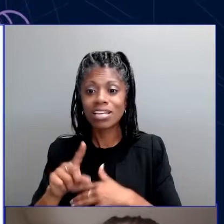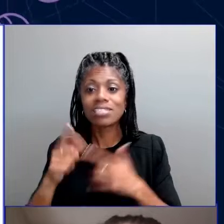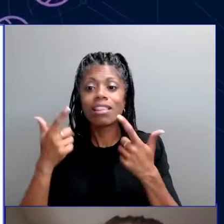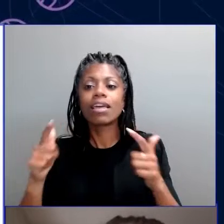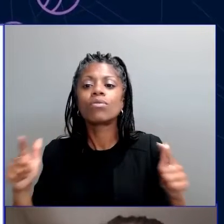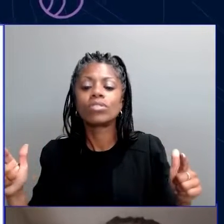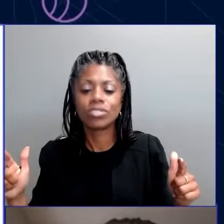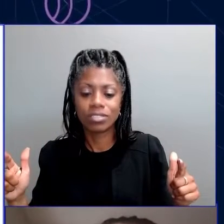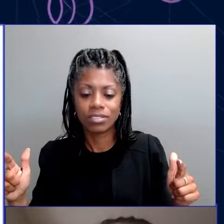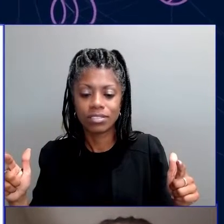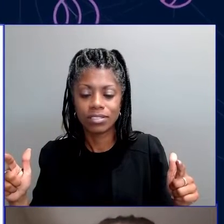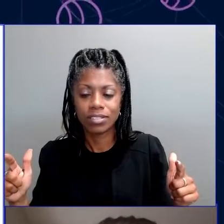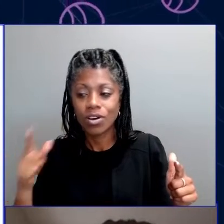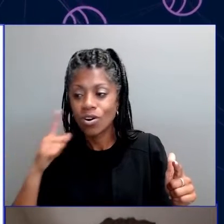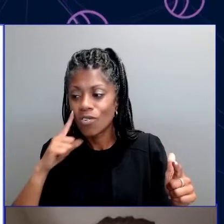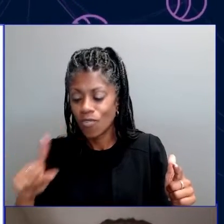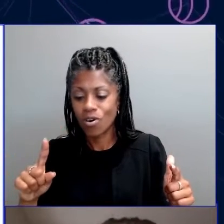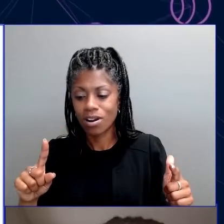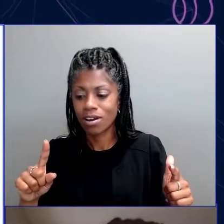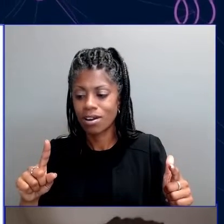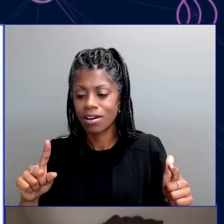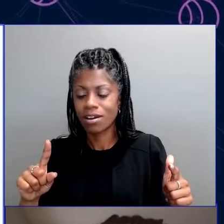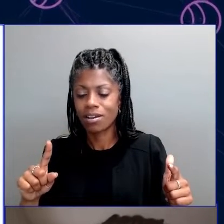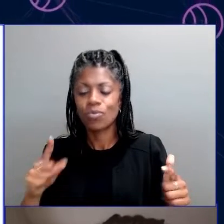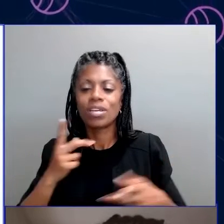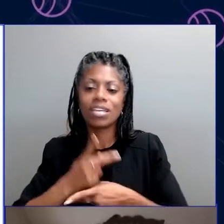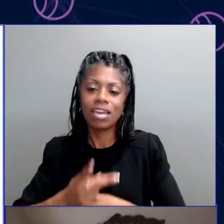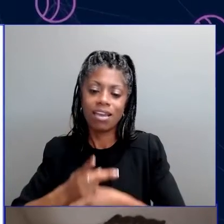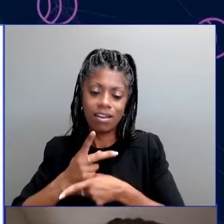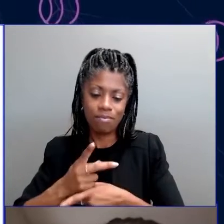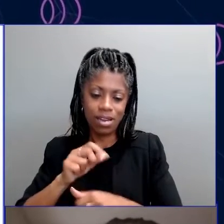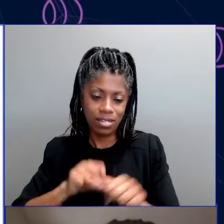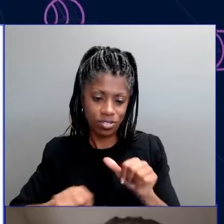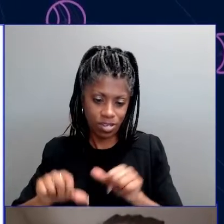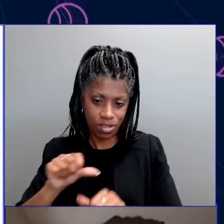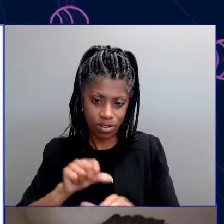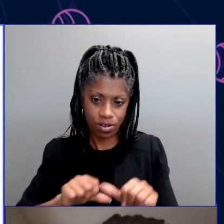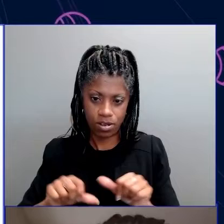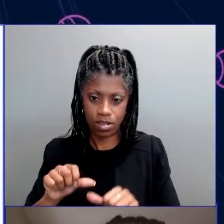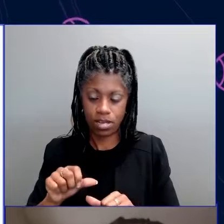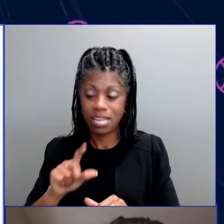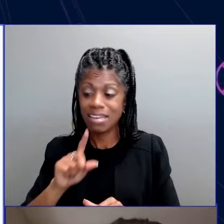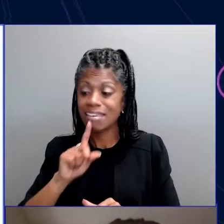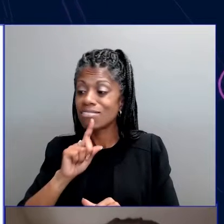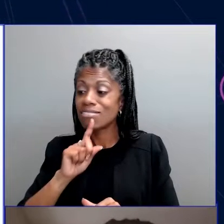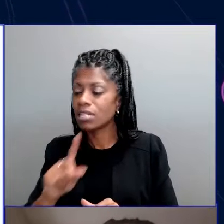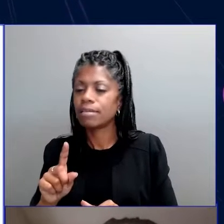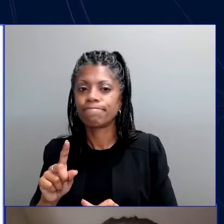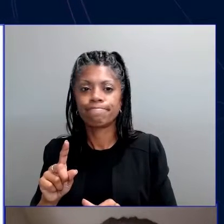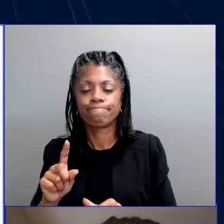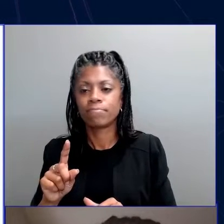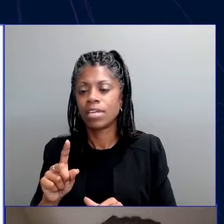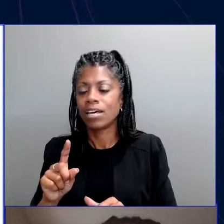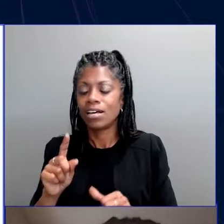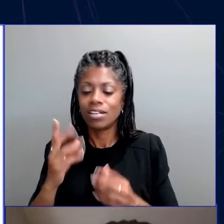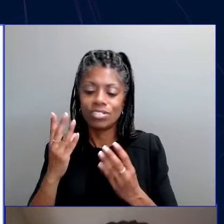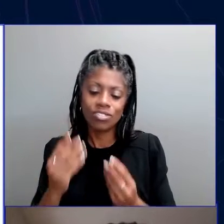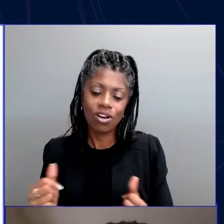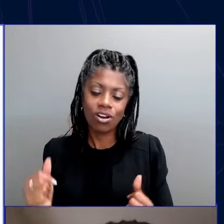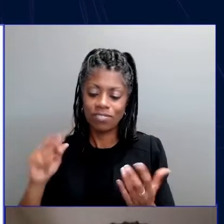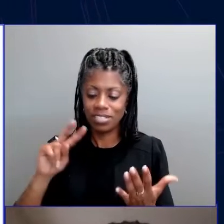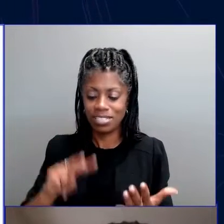Access exists in that sacred space between relationships. It's a delicate dance, an energetic exchange,